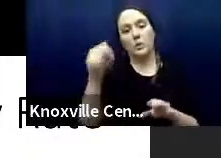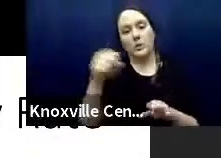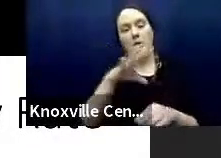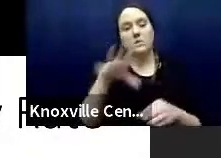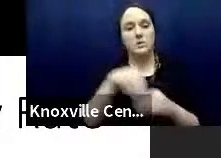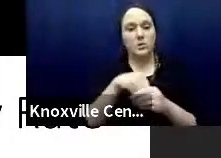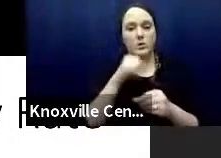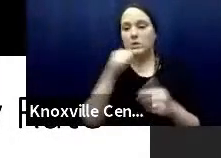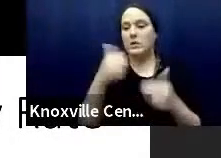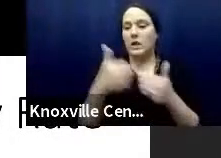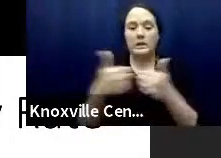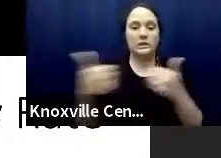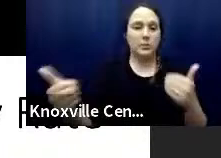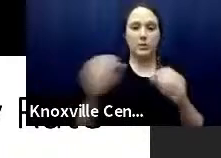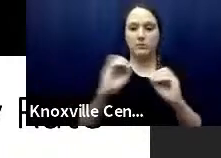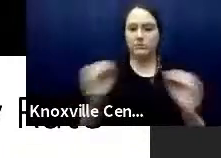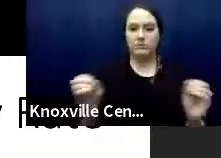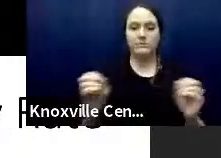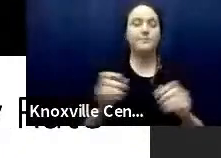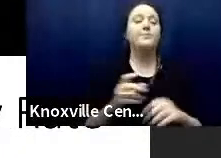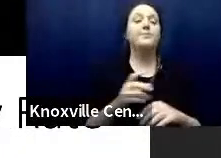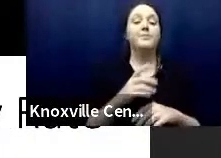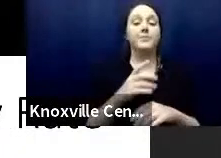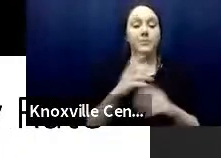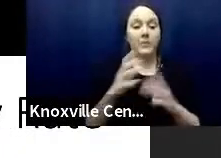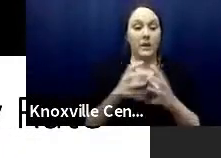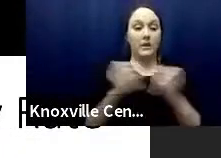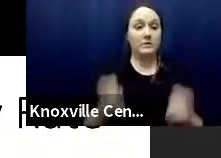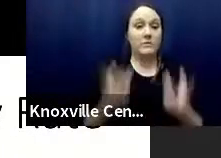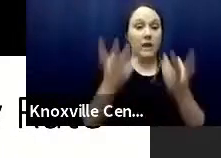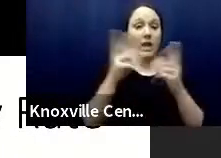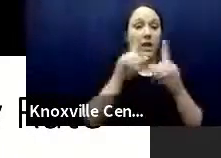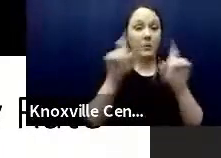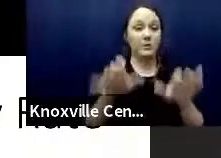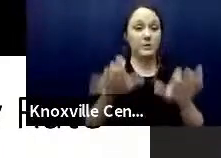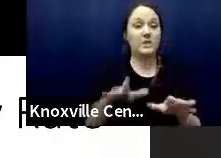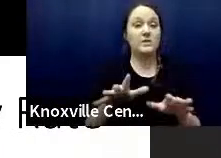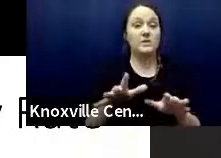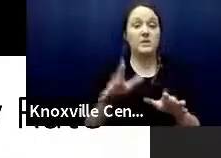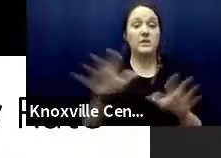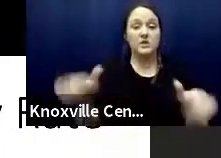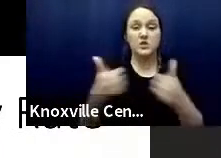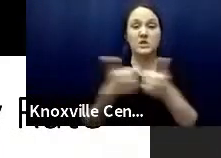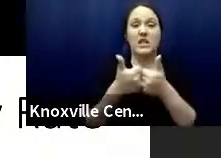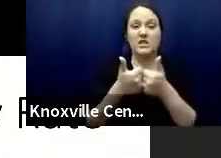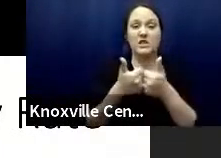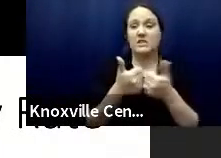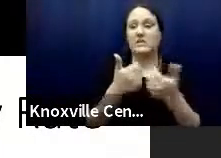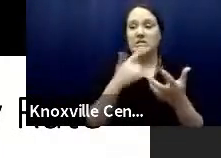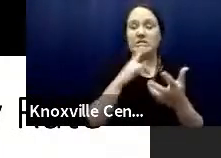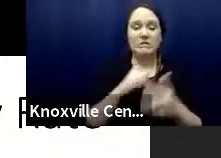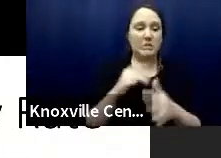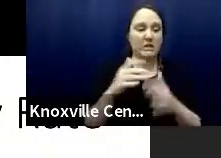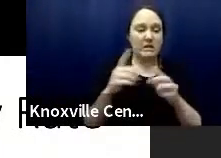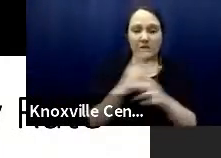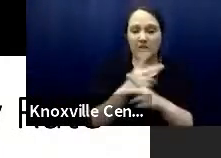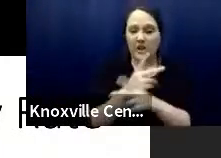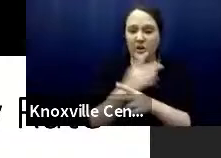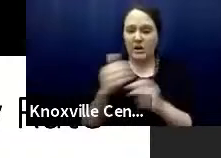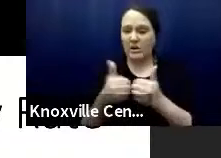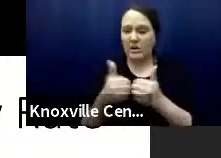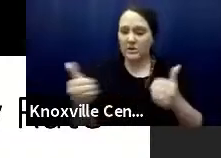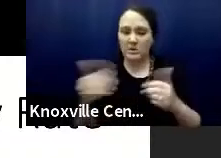not pulled out separately. With the volume of testing, it would be really challenging to sort those out. So those are reportable